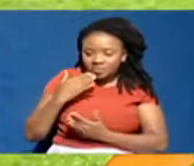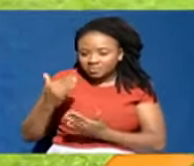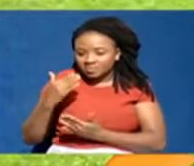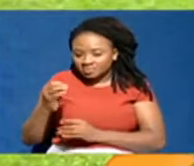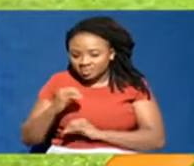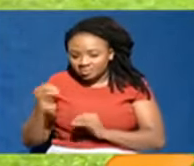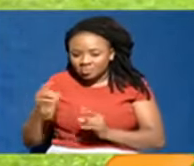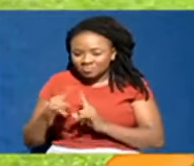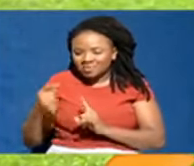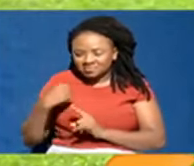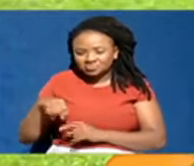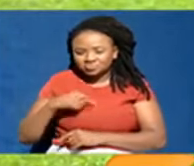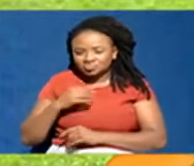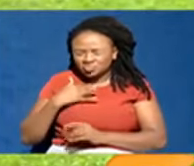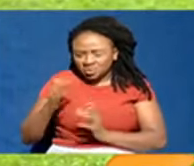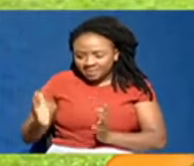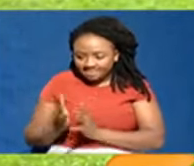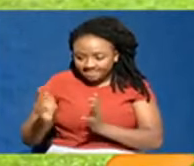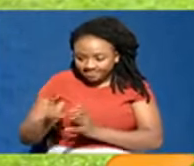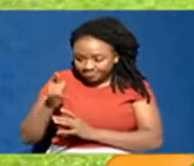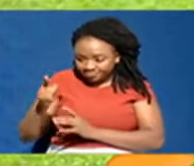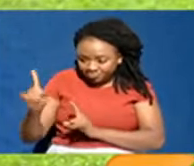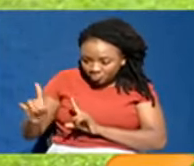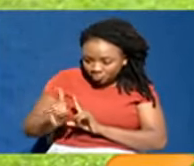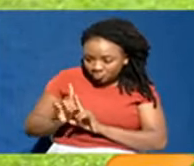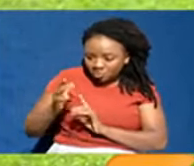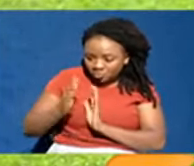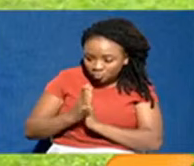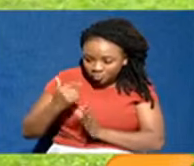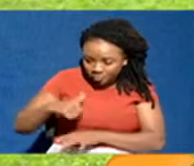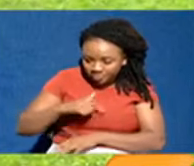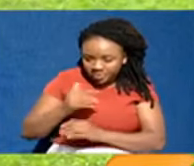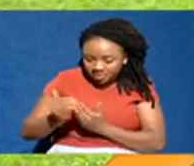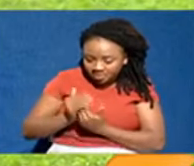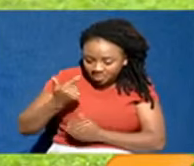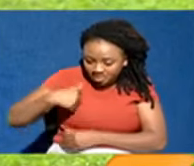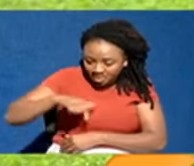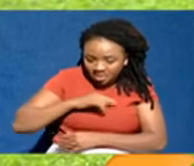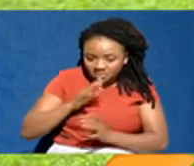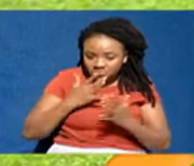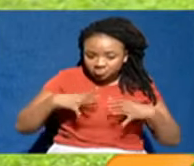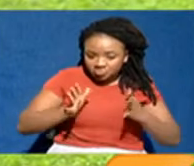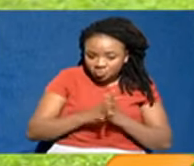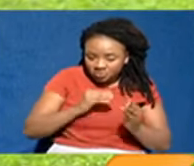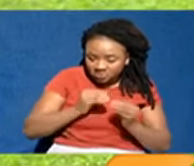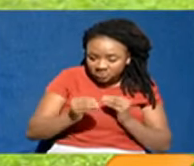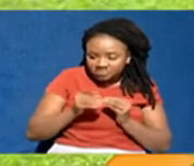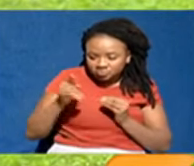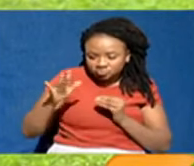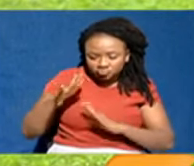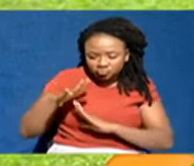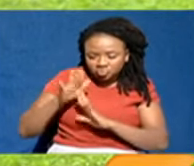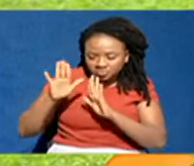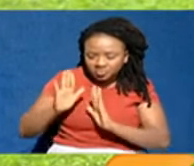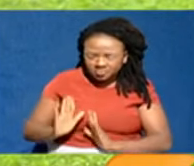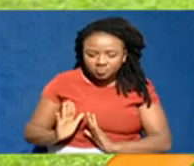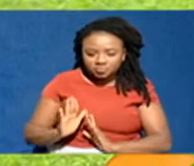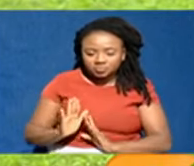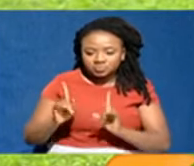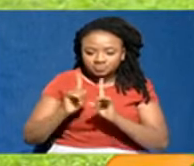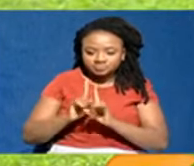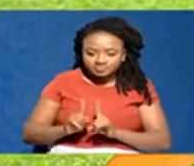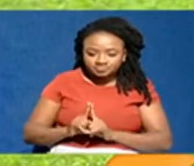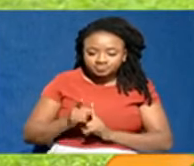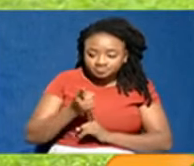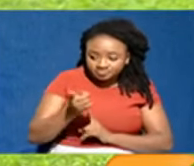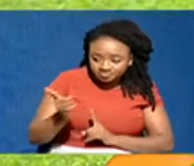encourage that those who are closest to us, they are always very, very important people, and they are